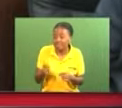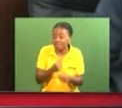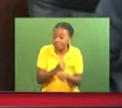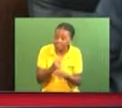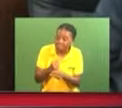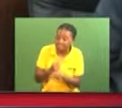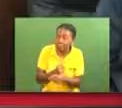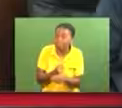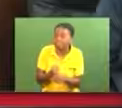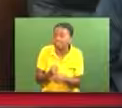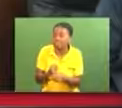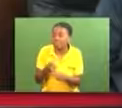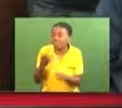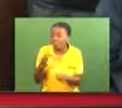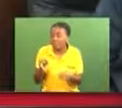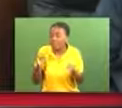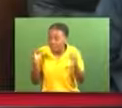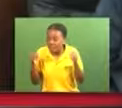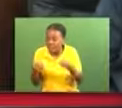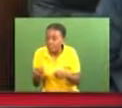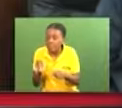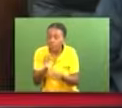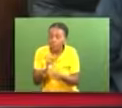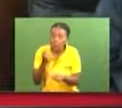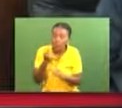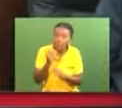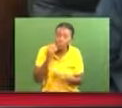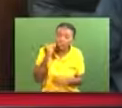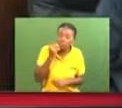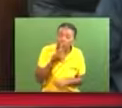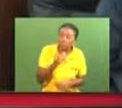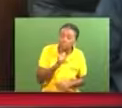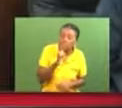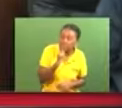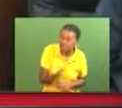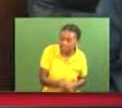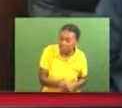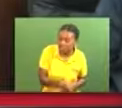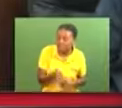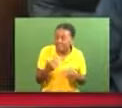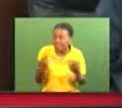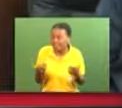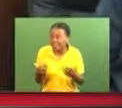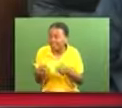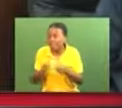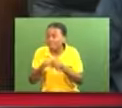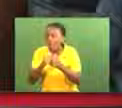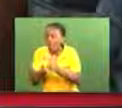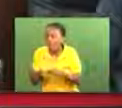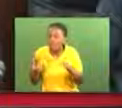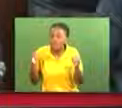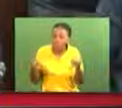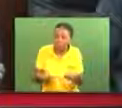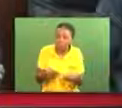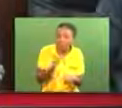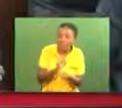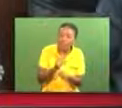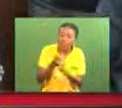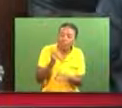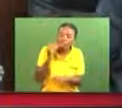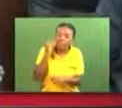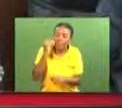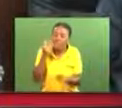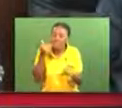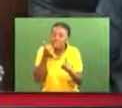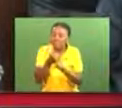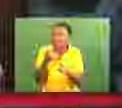or not we introduce remote work is how the introduction of remote work will impact on the productivity